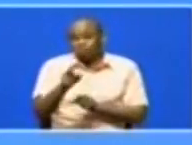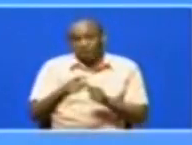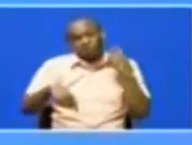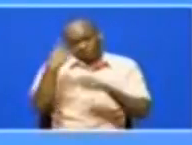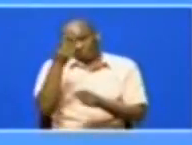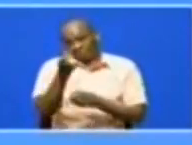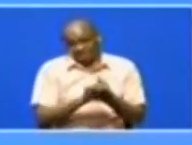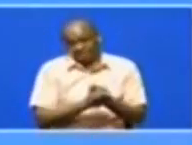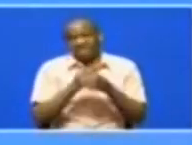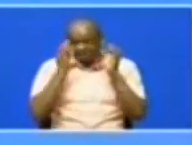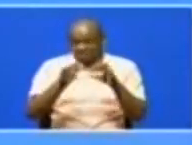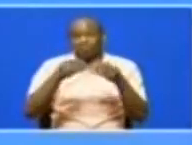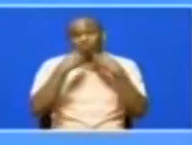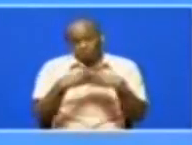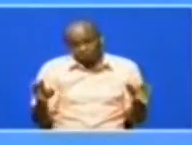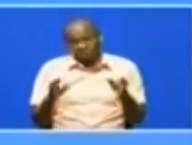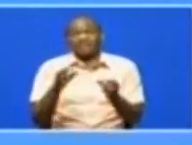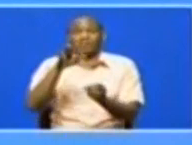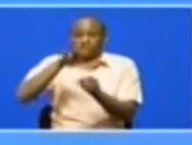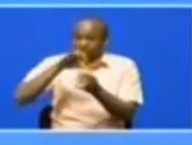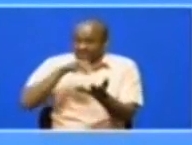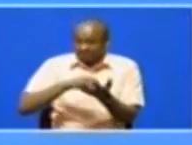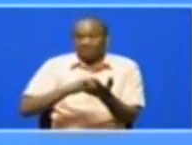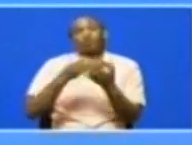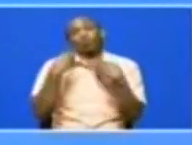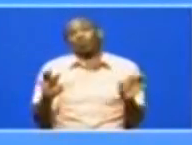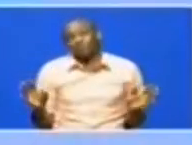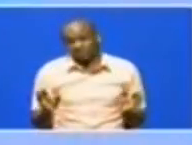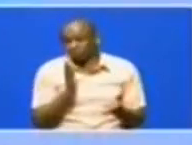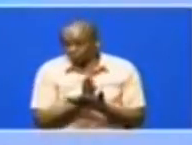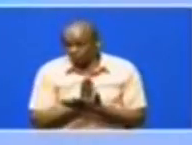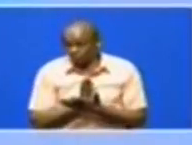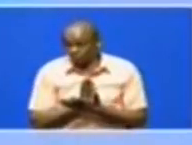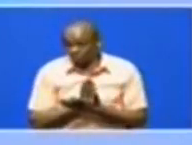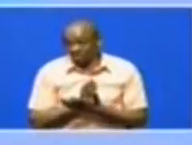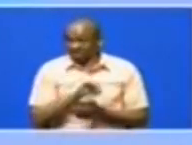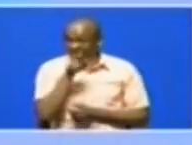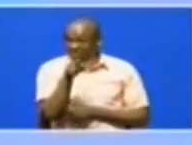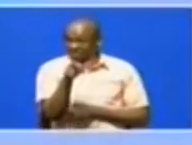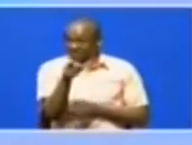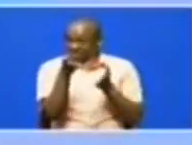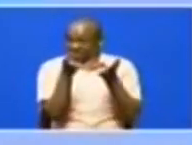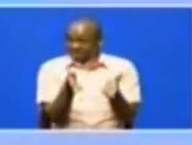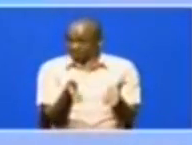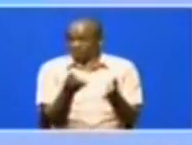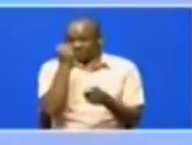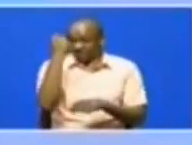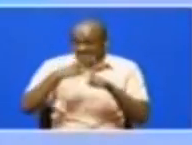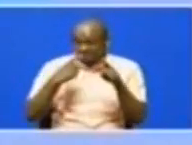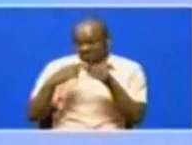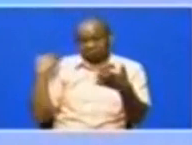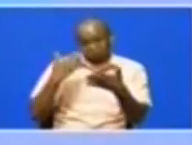unashinda, because if you are defeated in many polling stations, si unaisha. I think this for